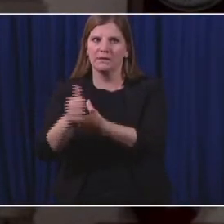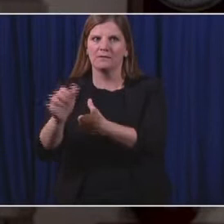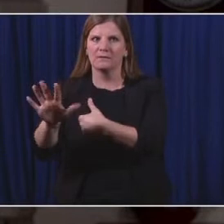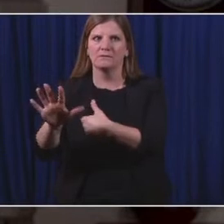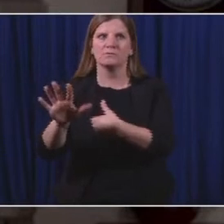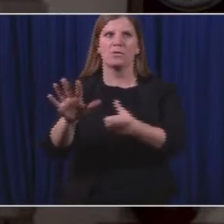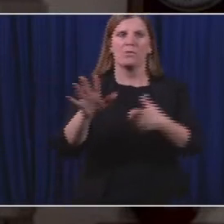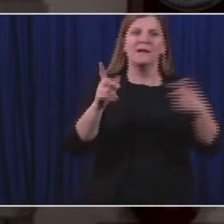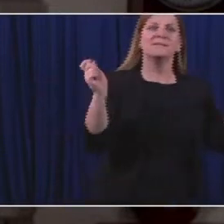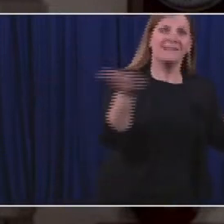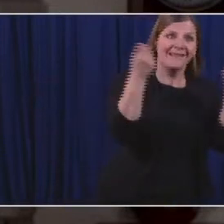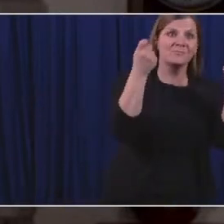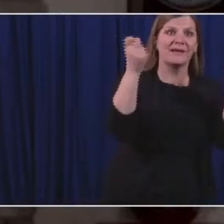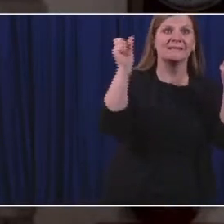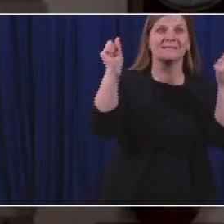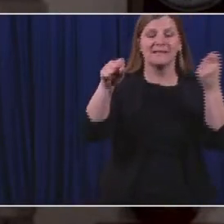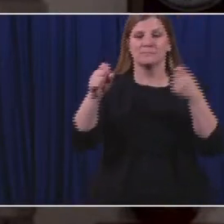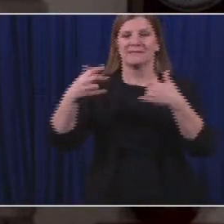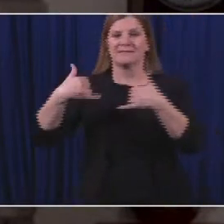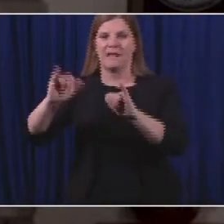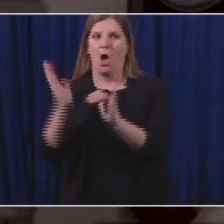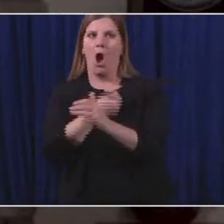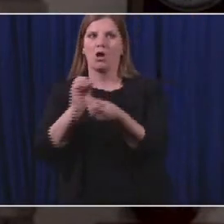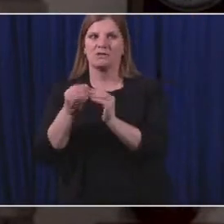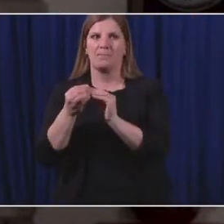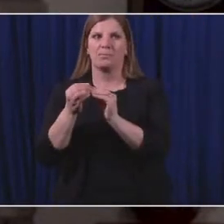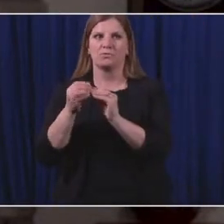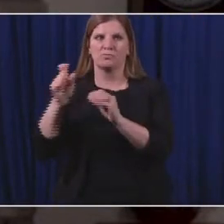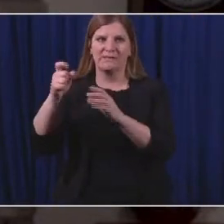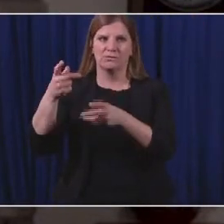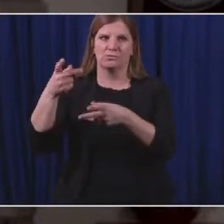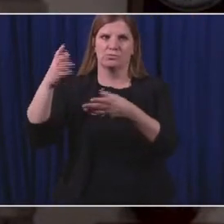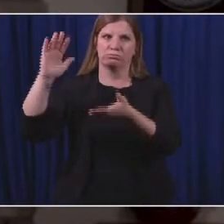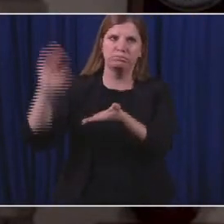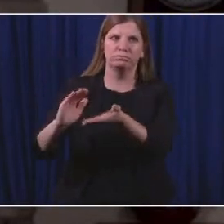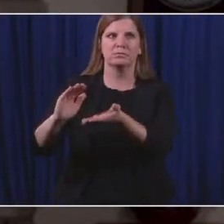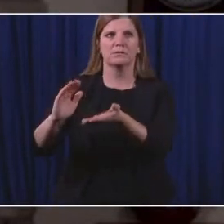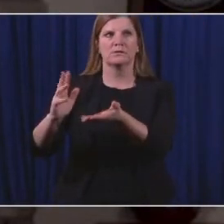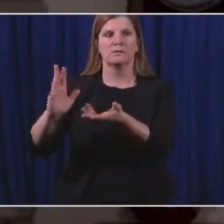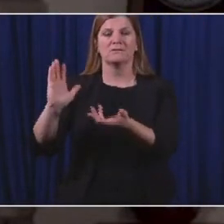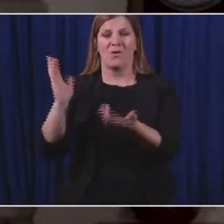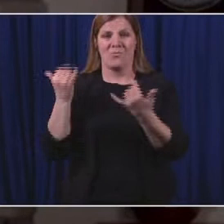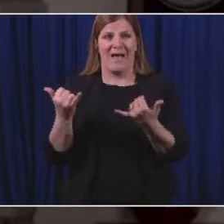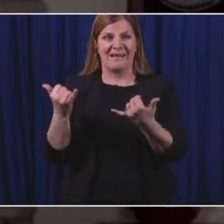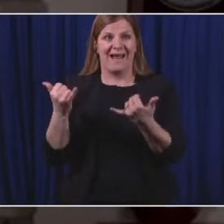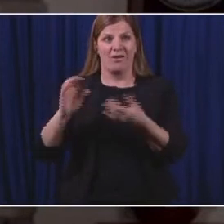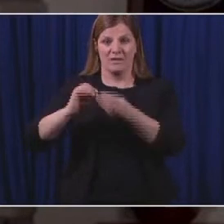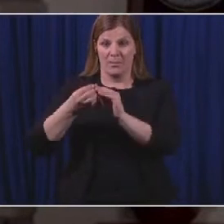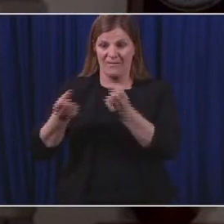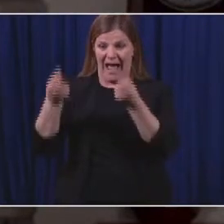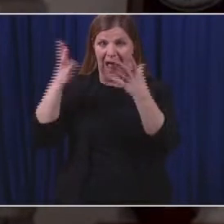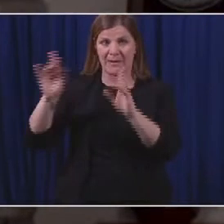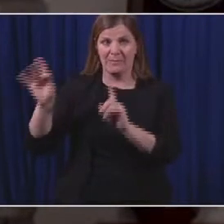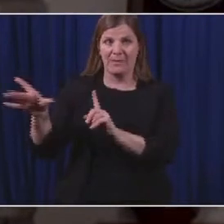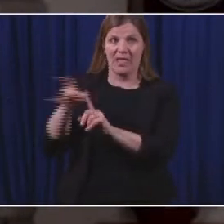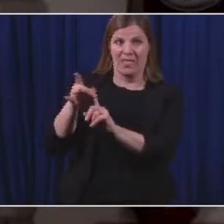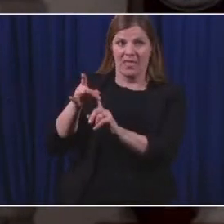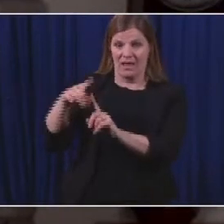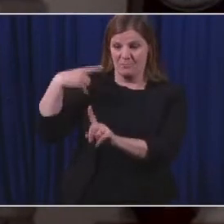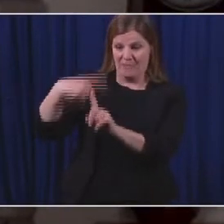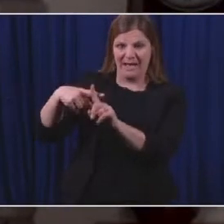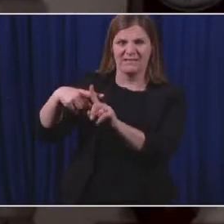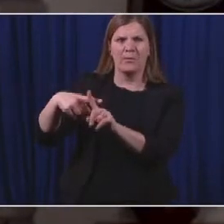substantially. Our positivity number is gross. It's horrible. And our level of cases